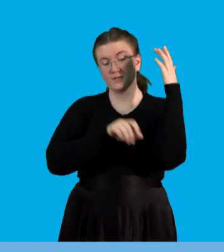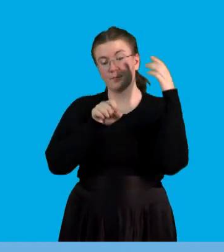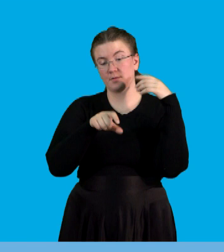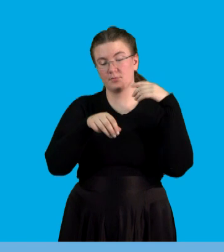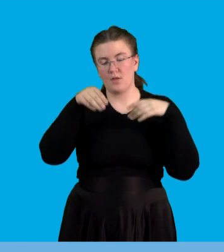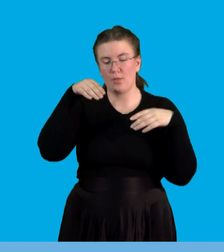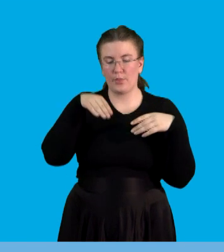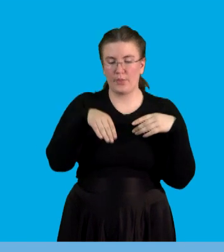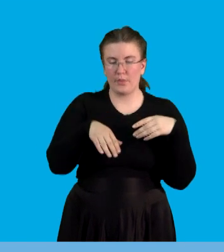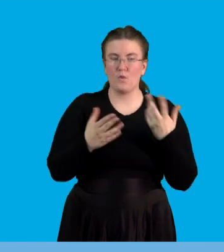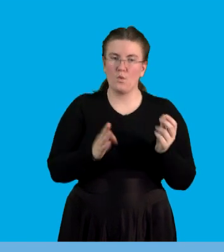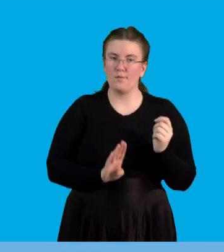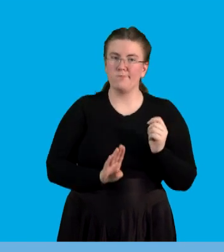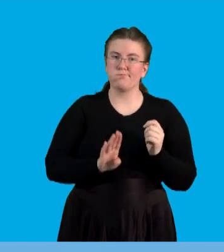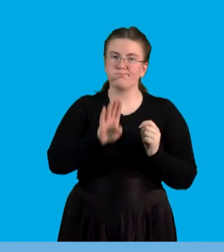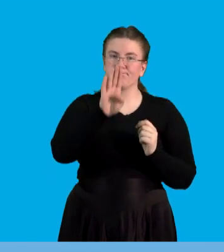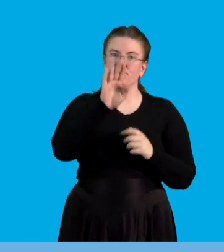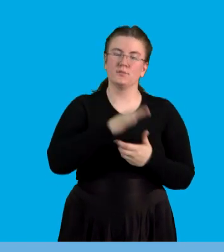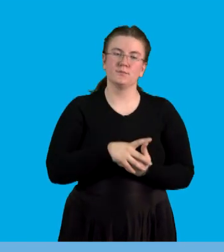on an incline or be an incline,